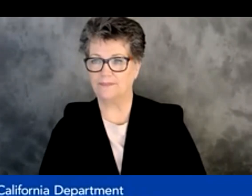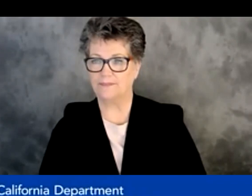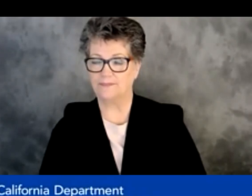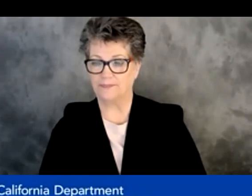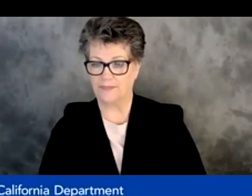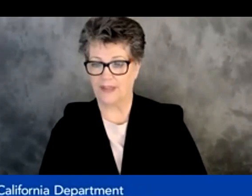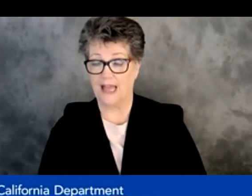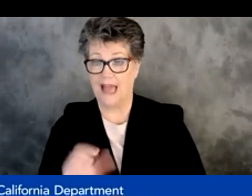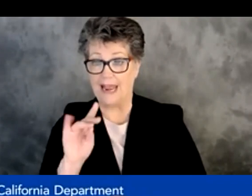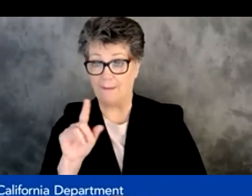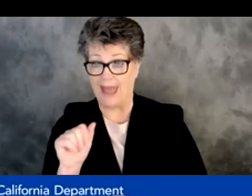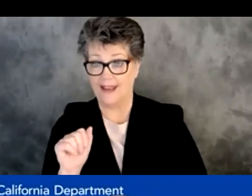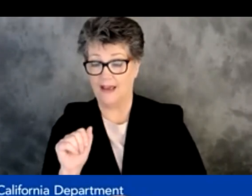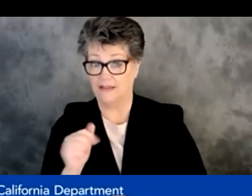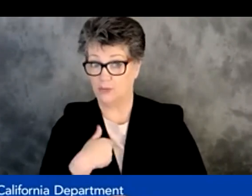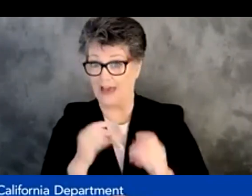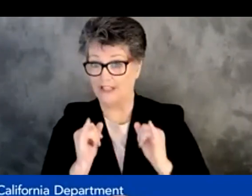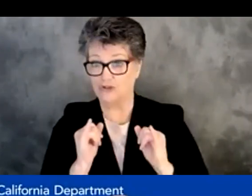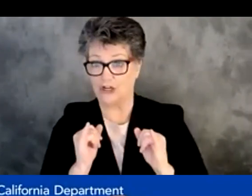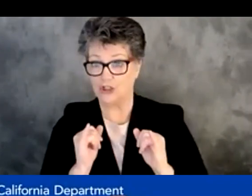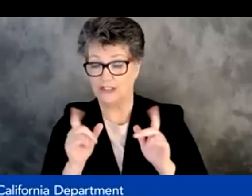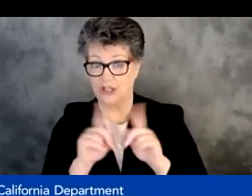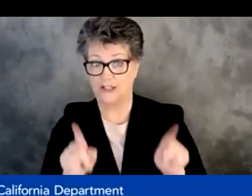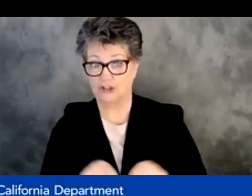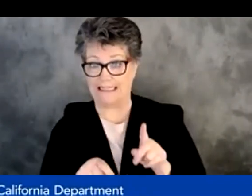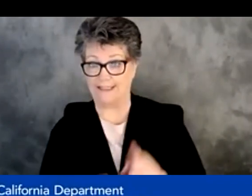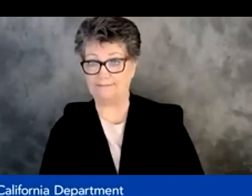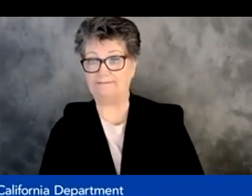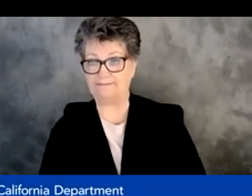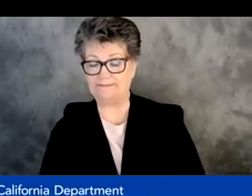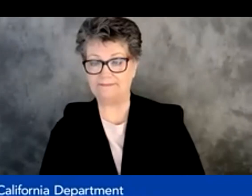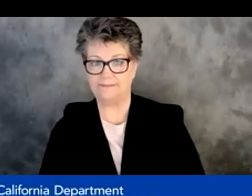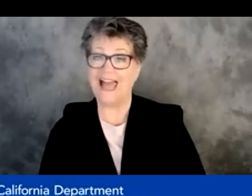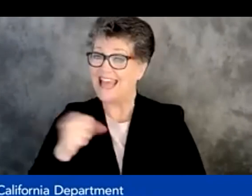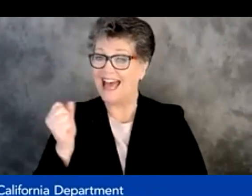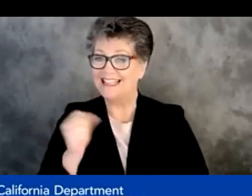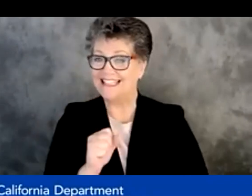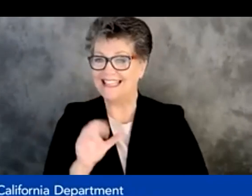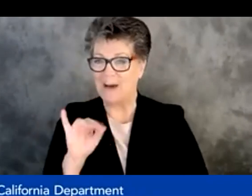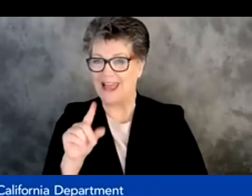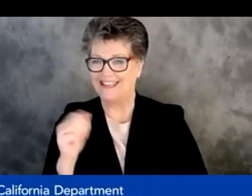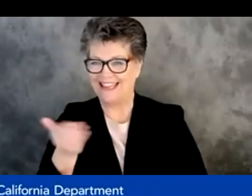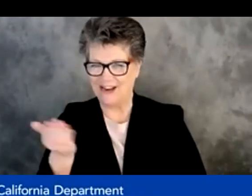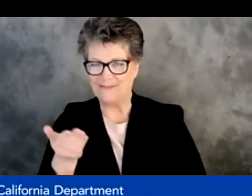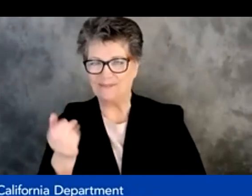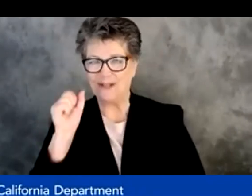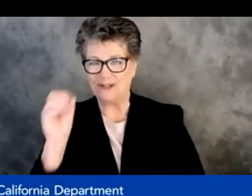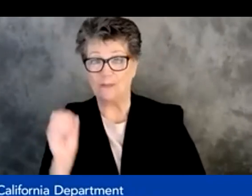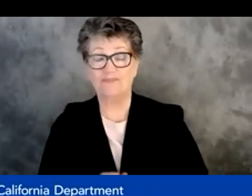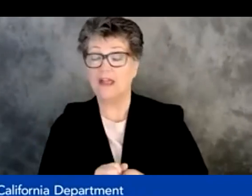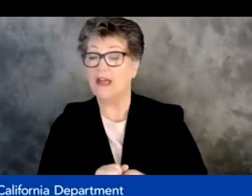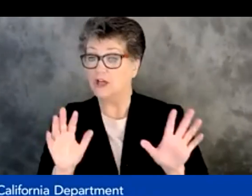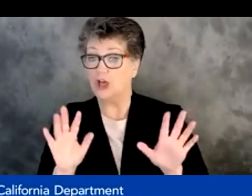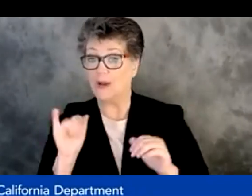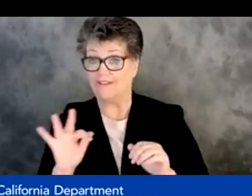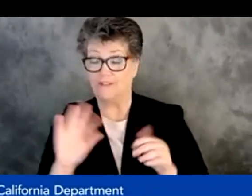And Amanda, so we have instructions on the screen. Yes, okay. So folks, if you